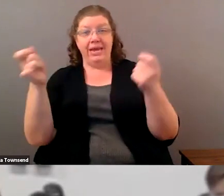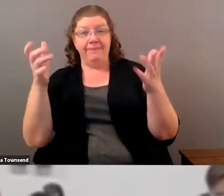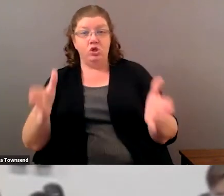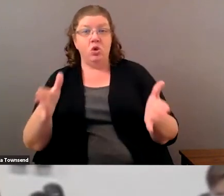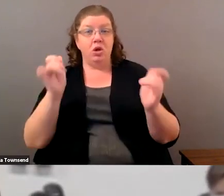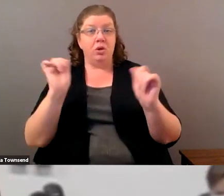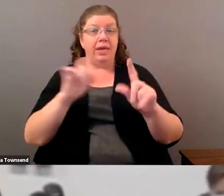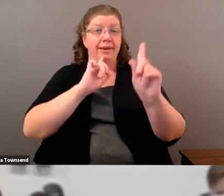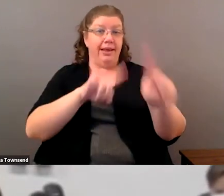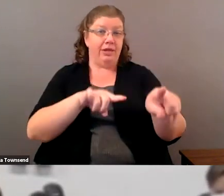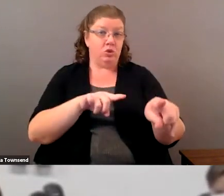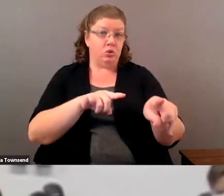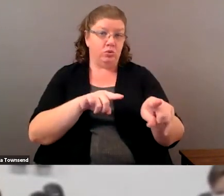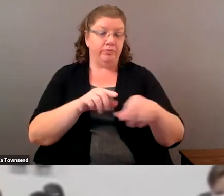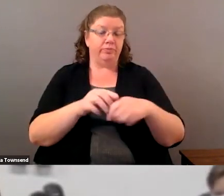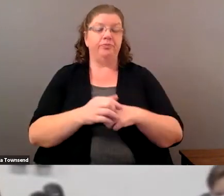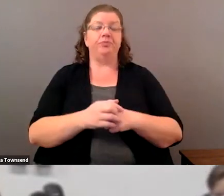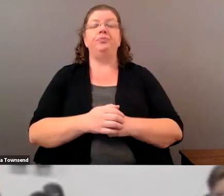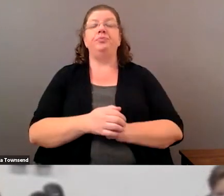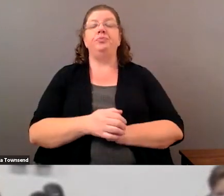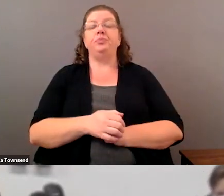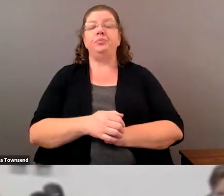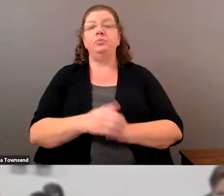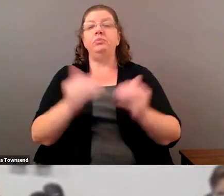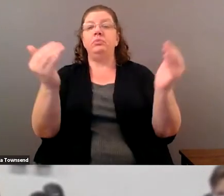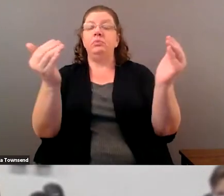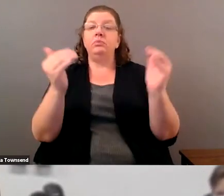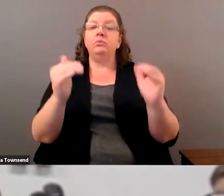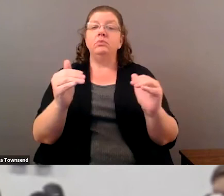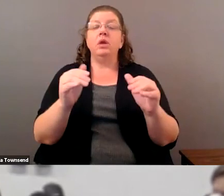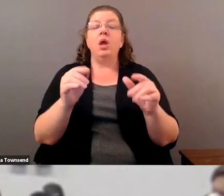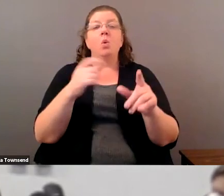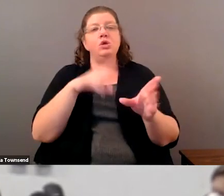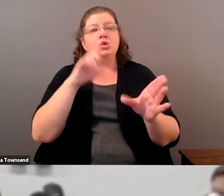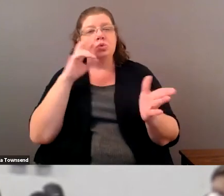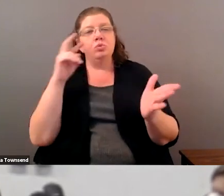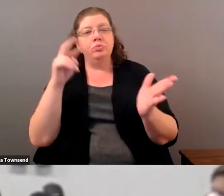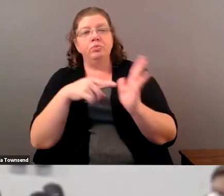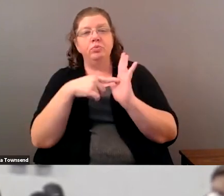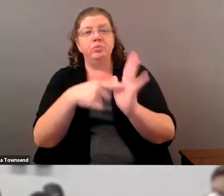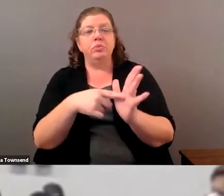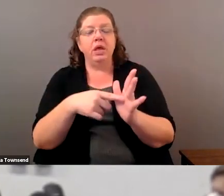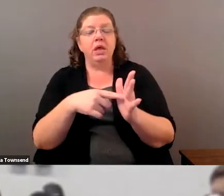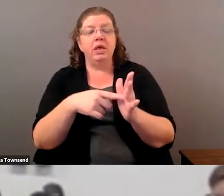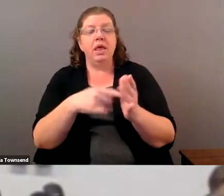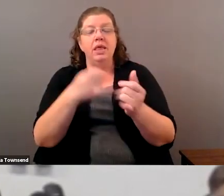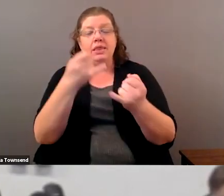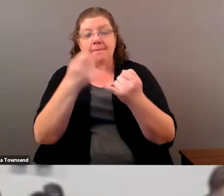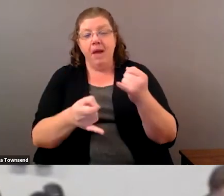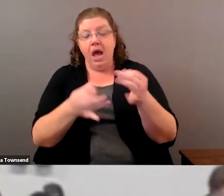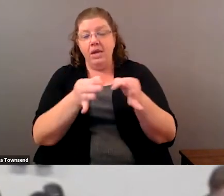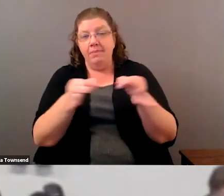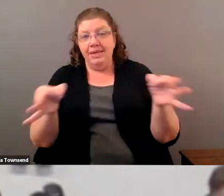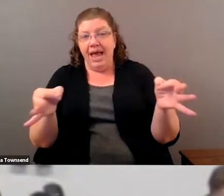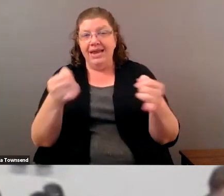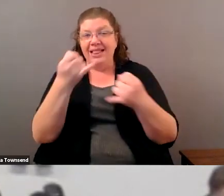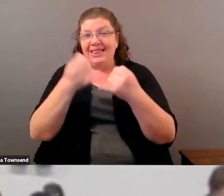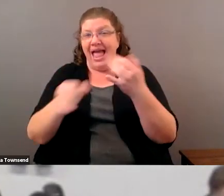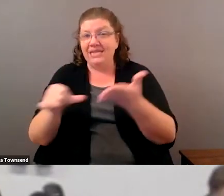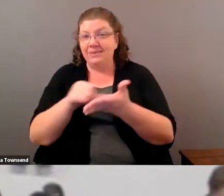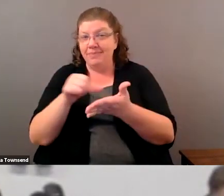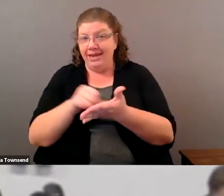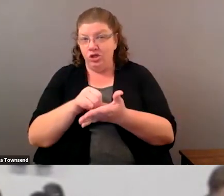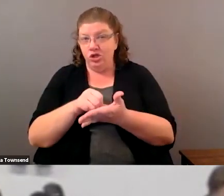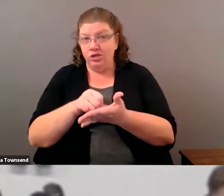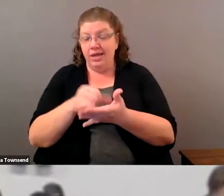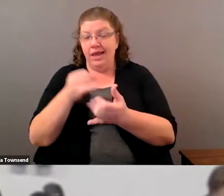answer those questions. I also wanted to turn your attention to the bottom line at the very last page, which is